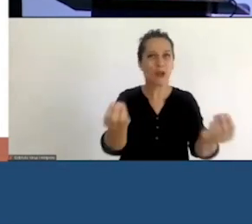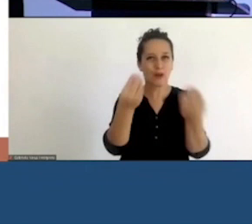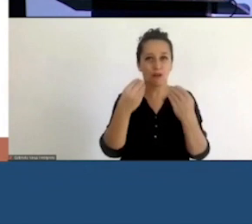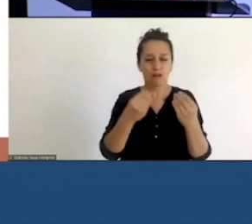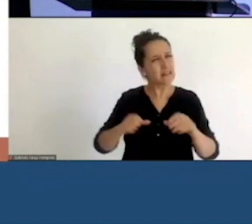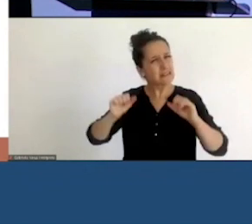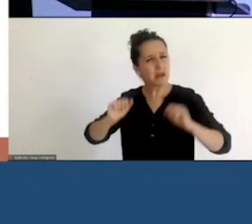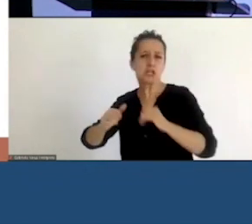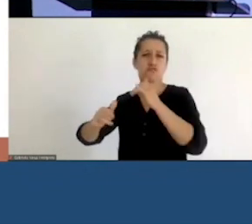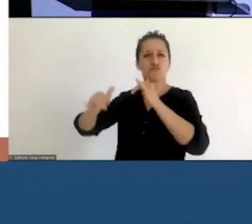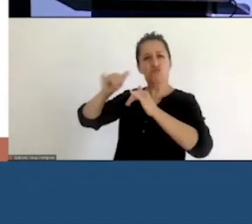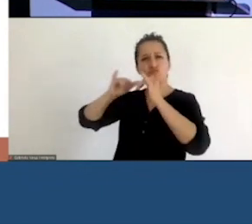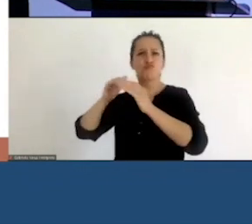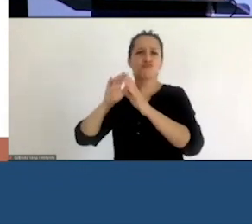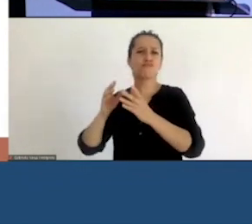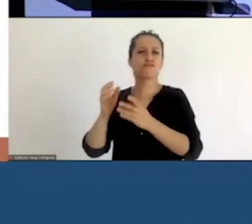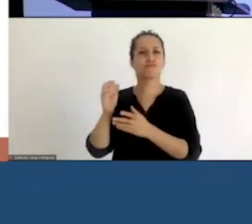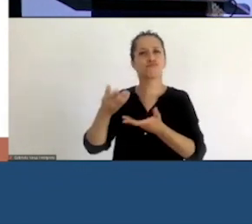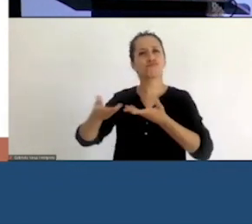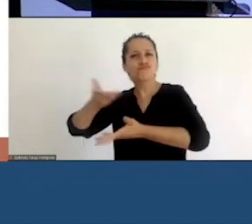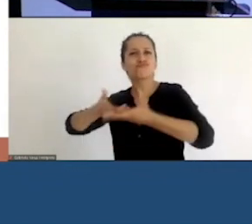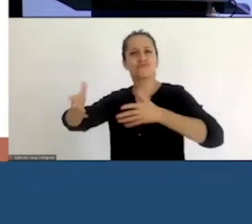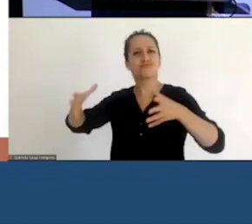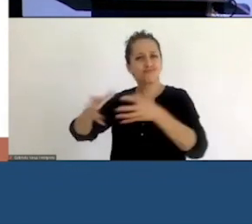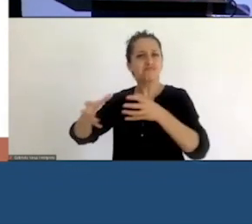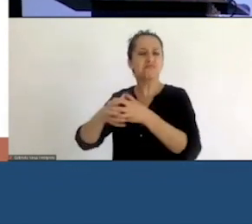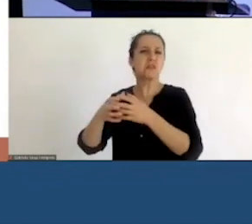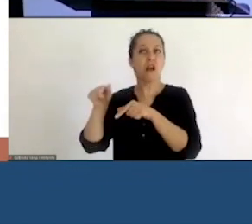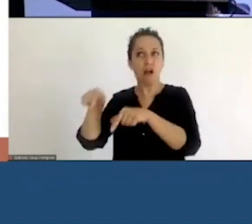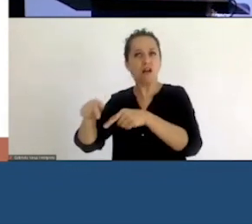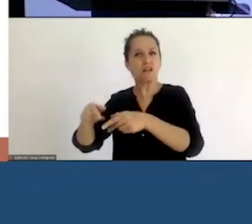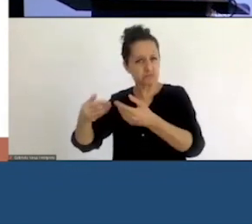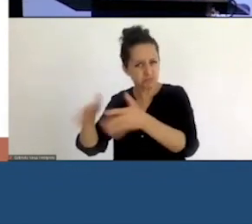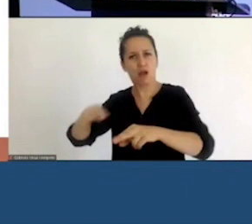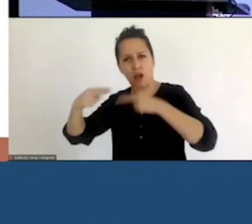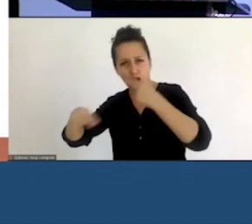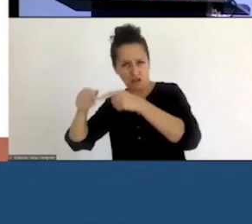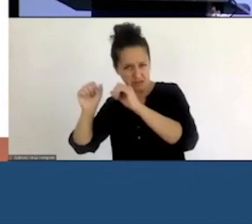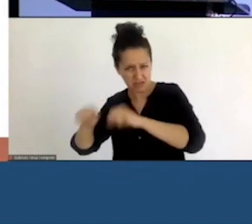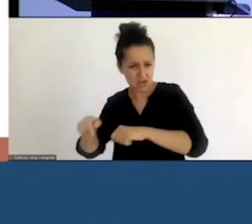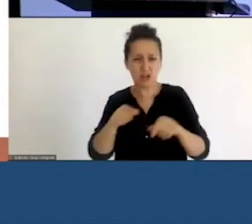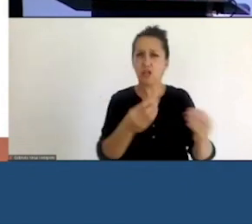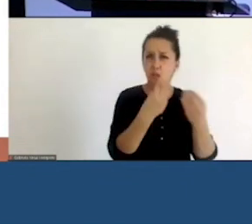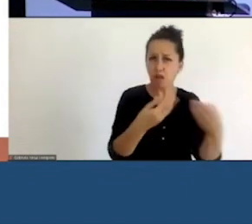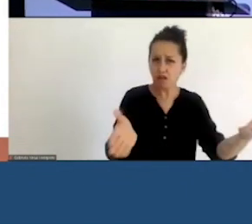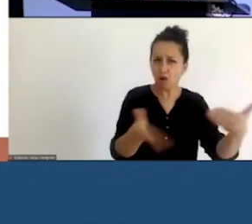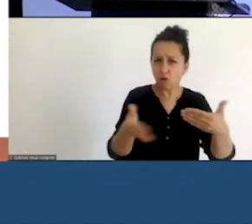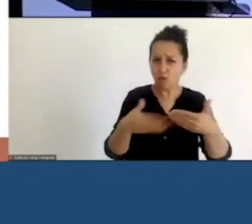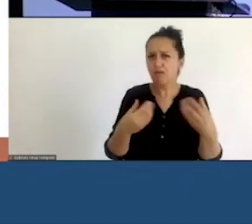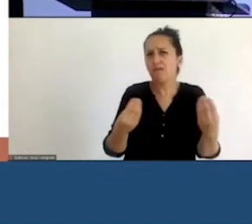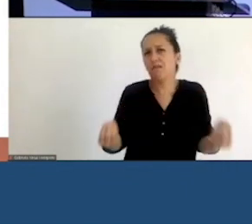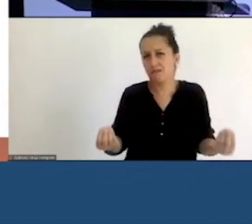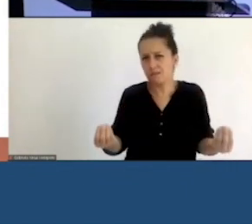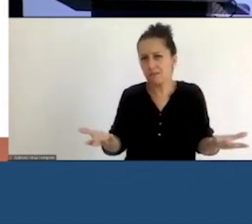restaurants and not schools? I think it's too much. Well, both are important. I know that, but still, come on, schools. And the other